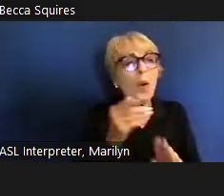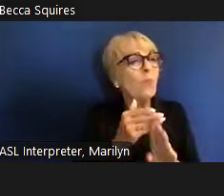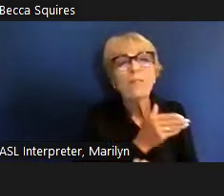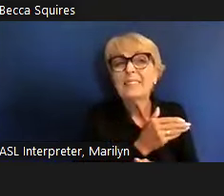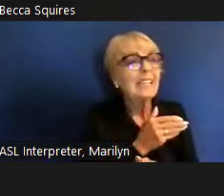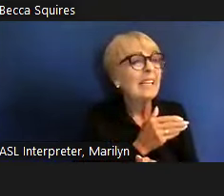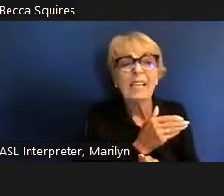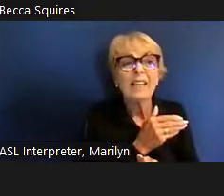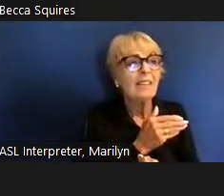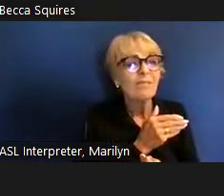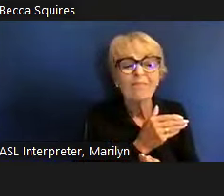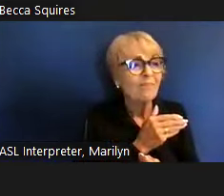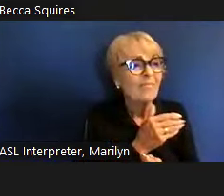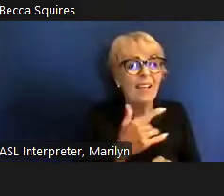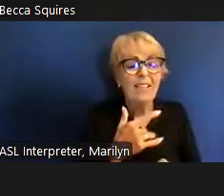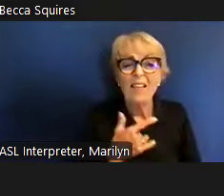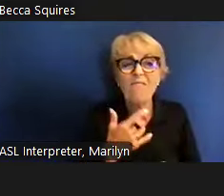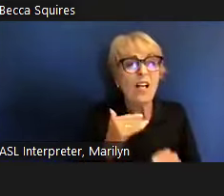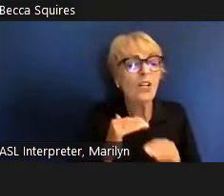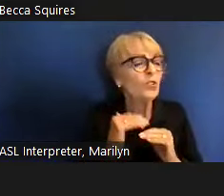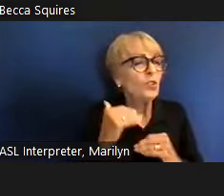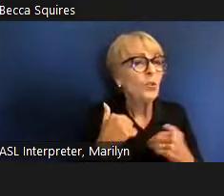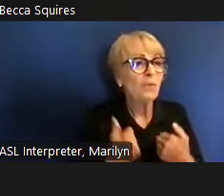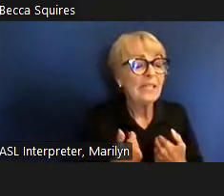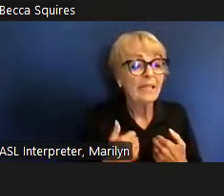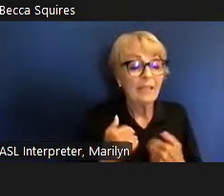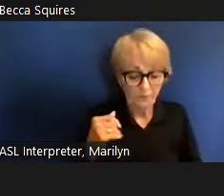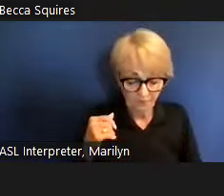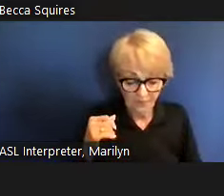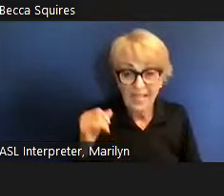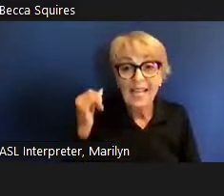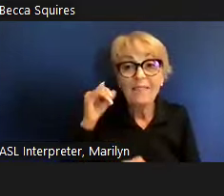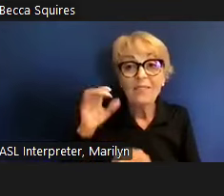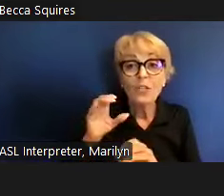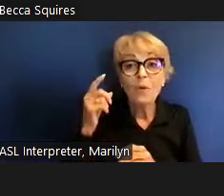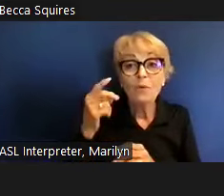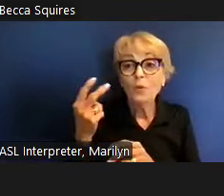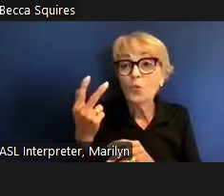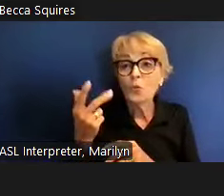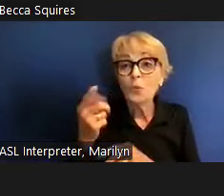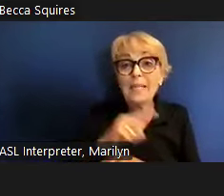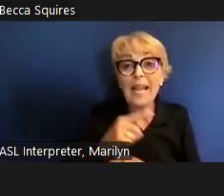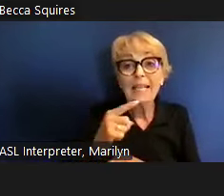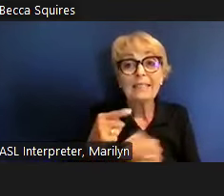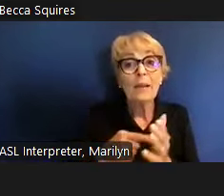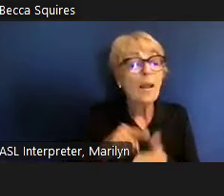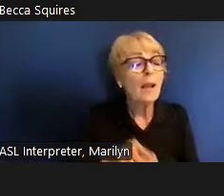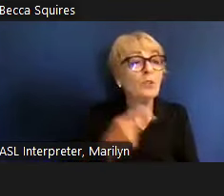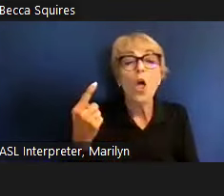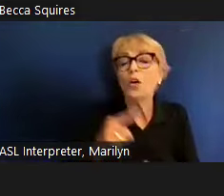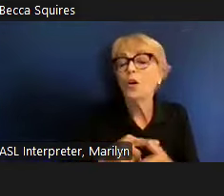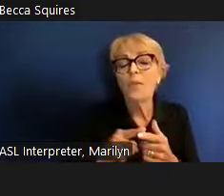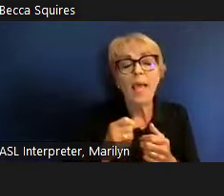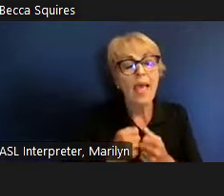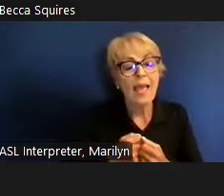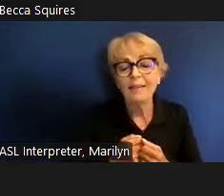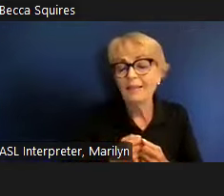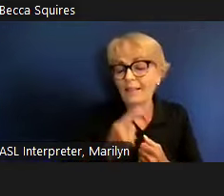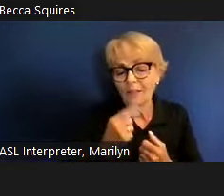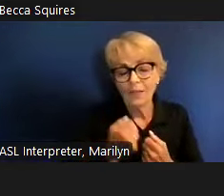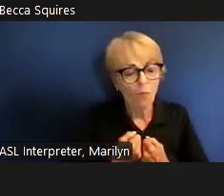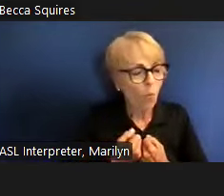fatigued. If they do that, then for the next 2 or 3 days, sometimes even longer, they're completely wiped out. They can't even get out of the